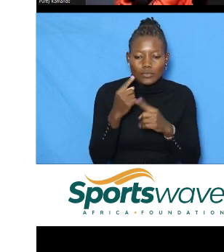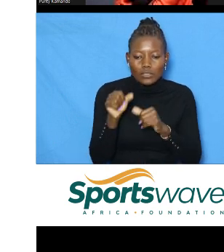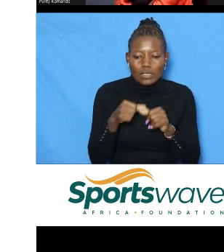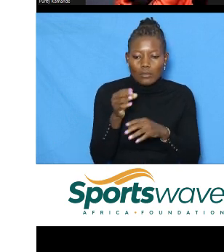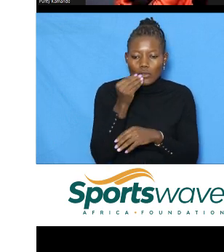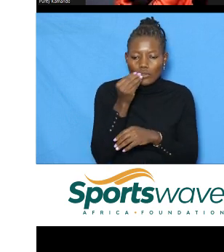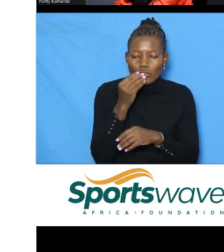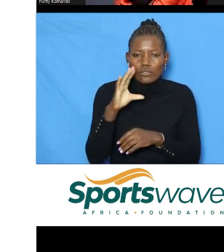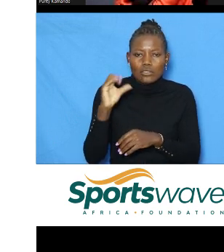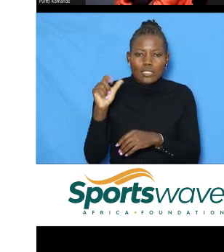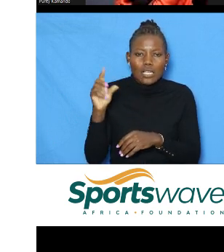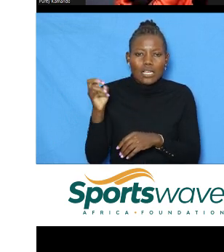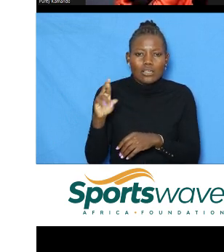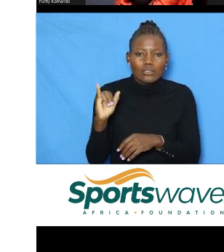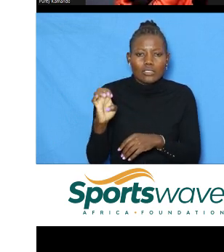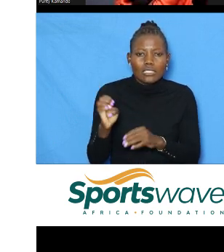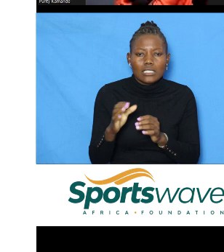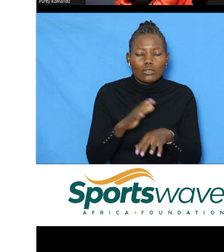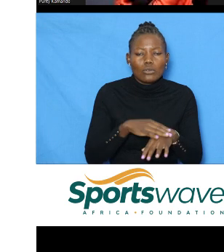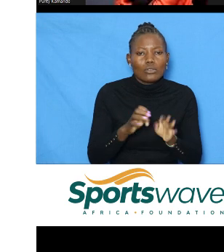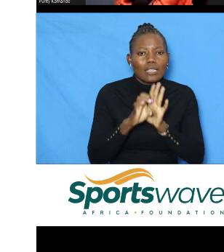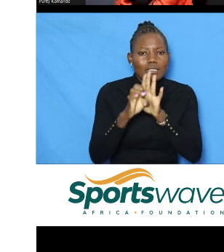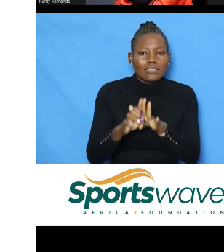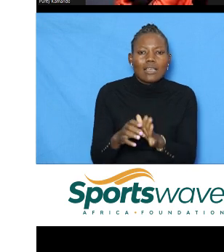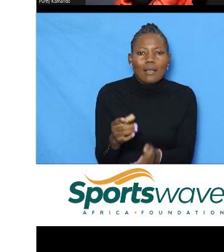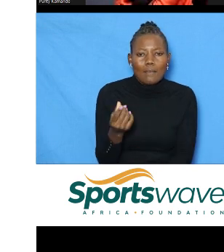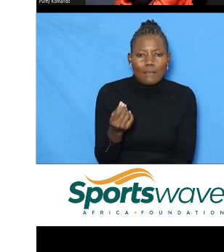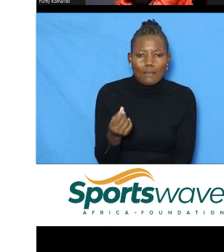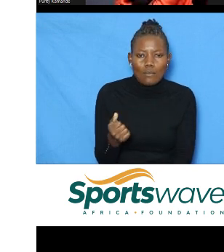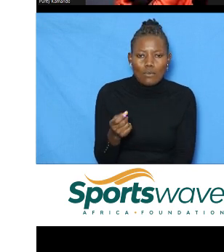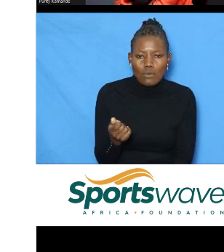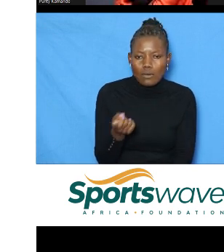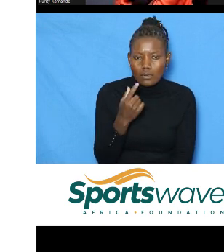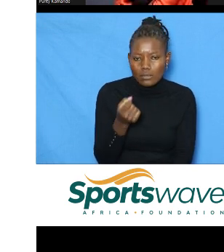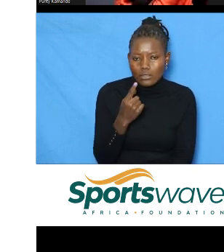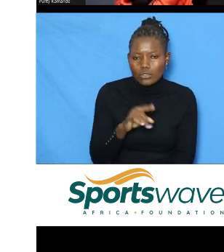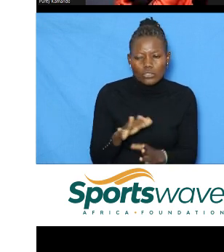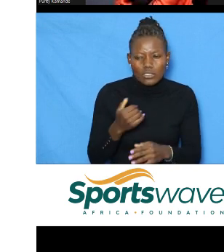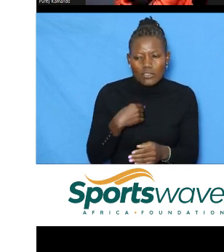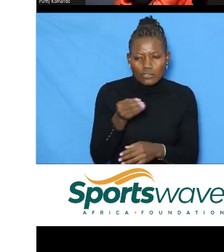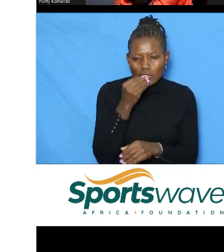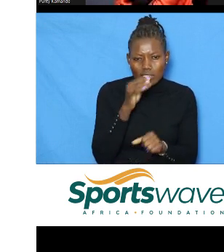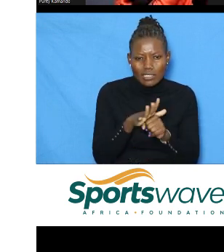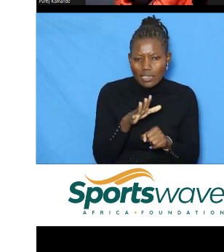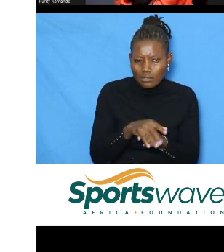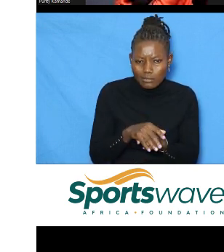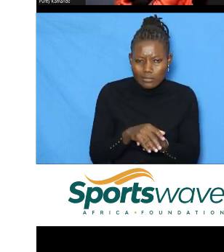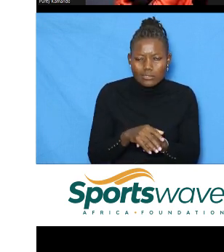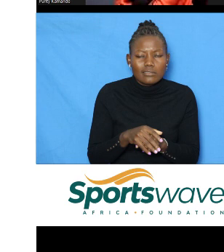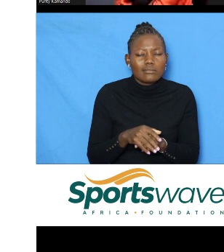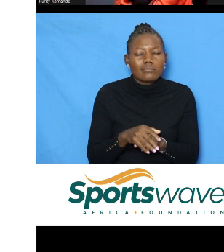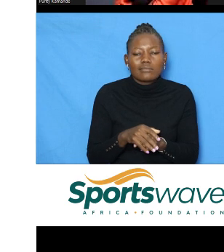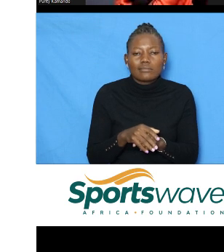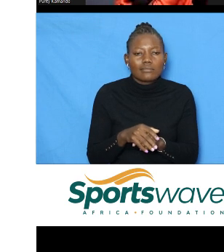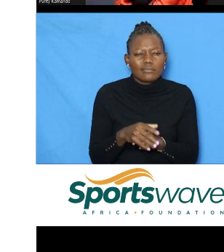dense, we are referring to things like nuts. You don't need to eat a lot of nuts to be able to get a lot of calories.